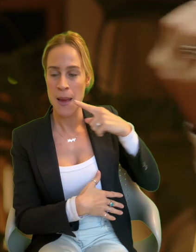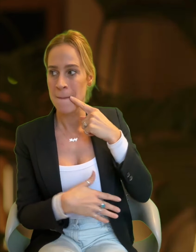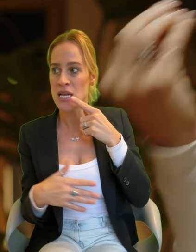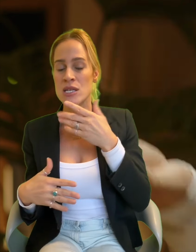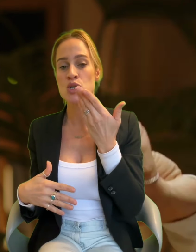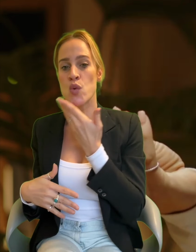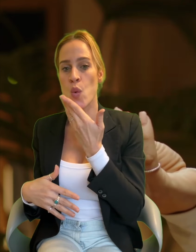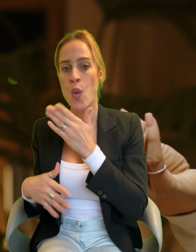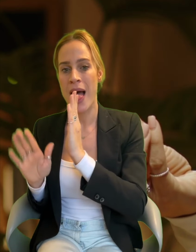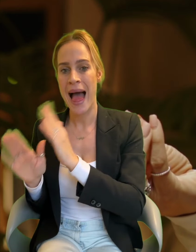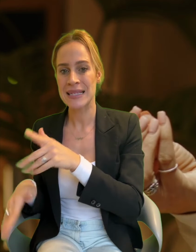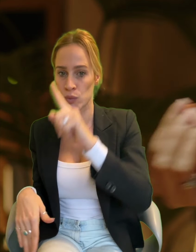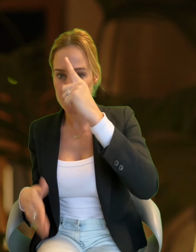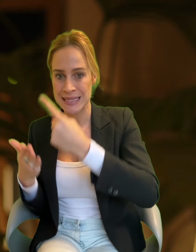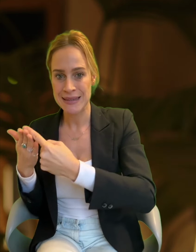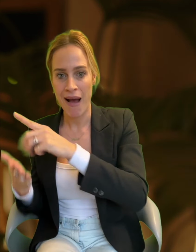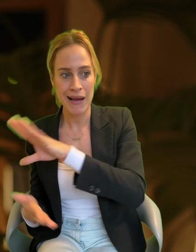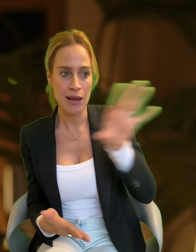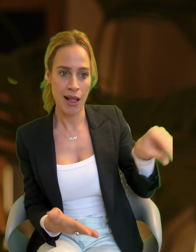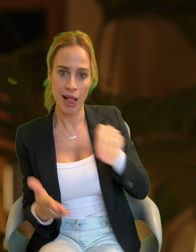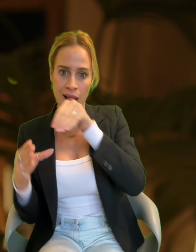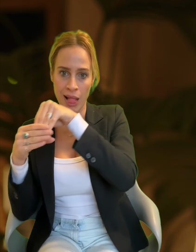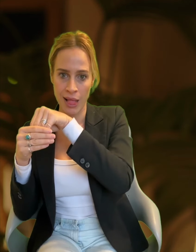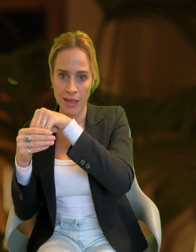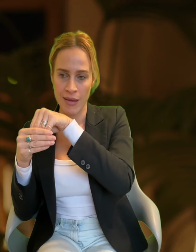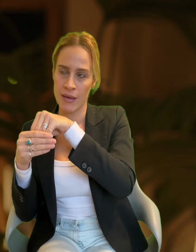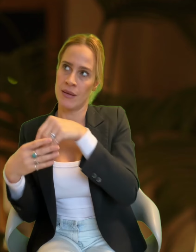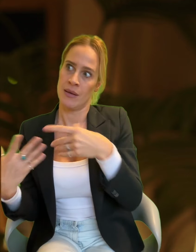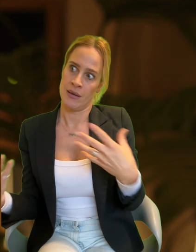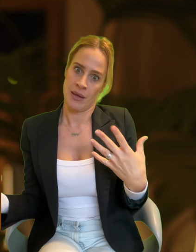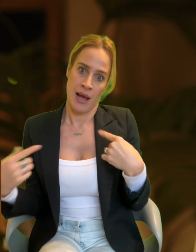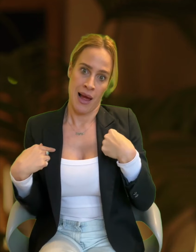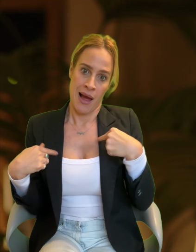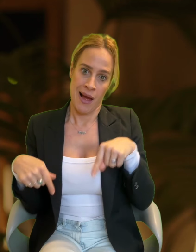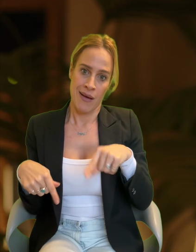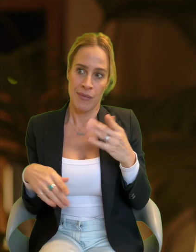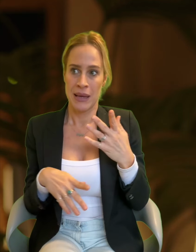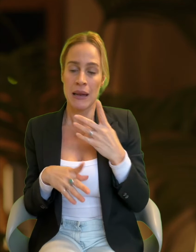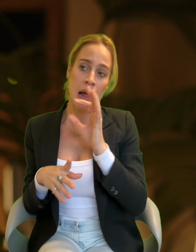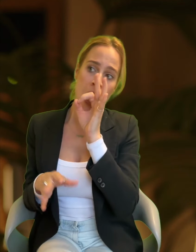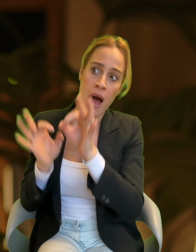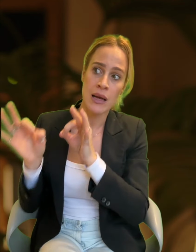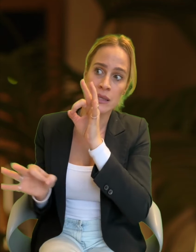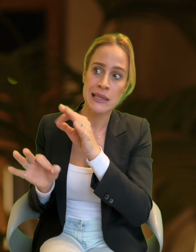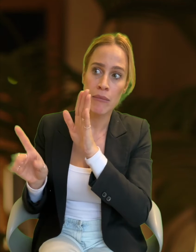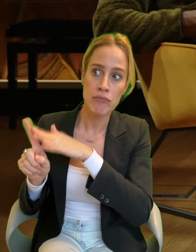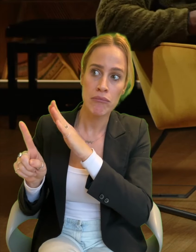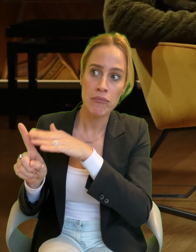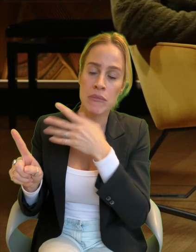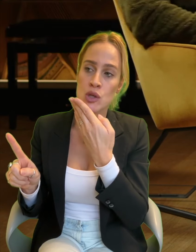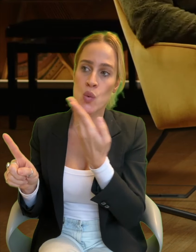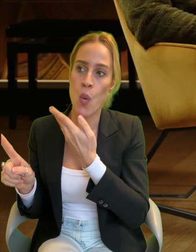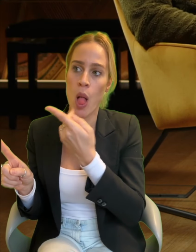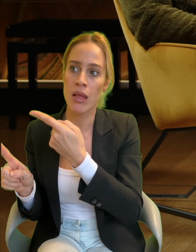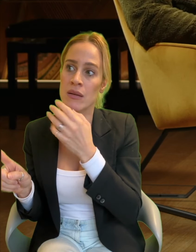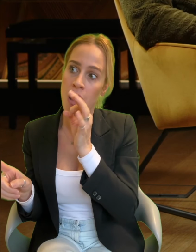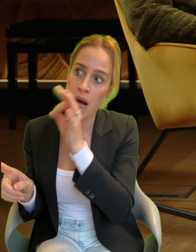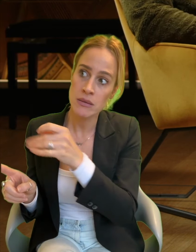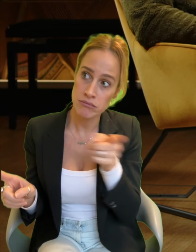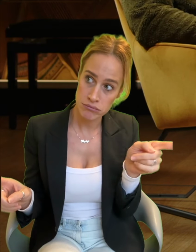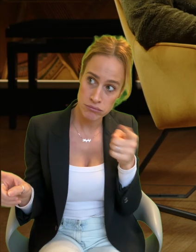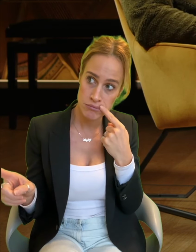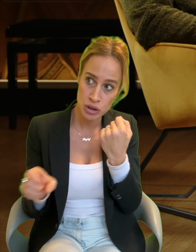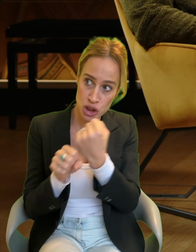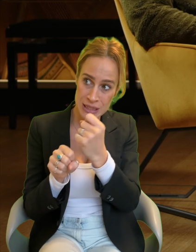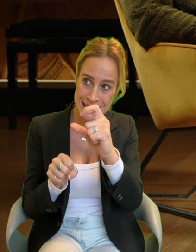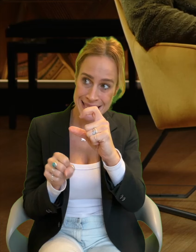I've been talking to a load of schools and I don't know. It should be compulsory. And I want all